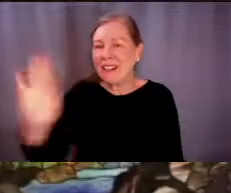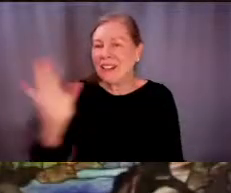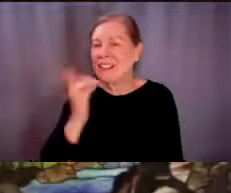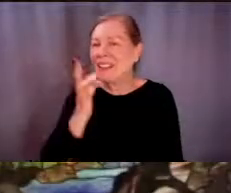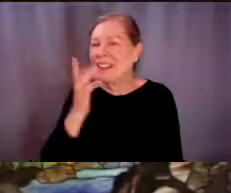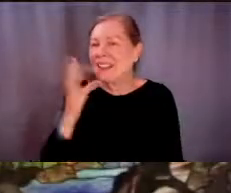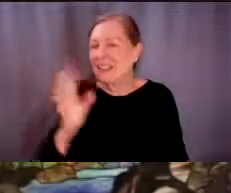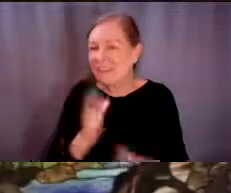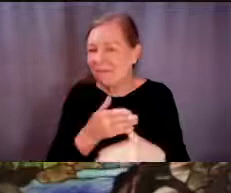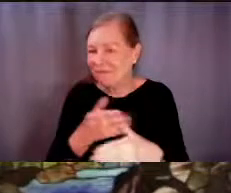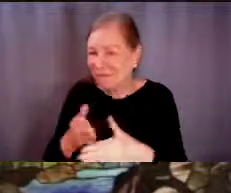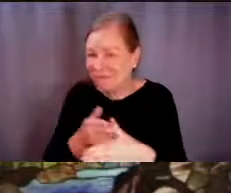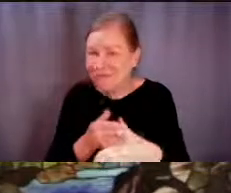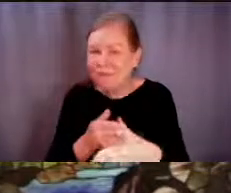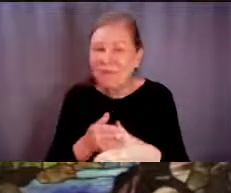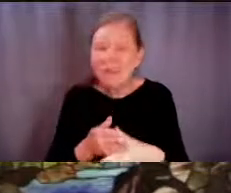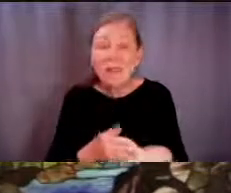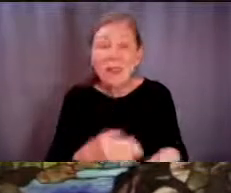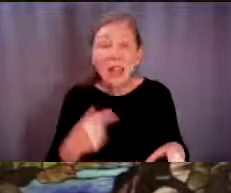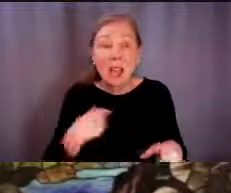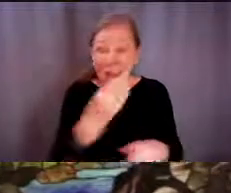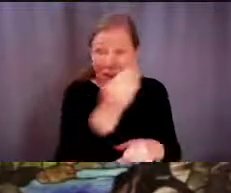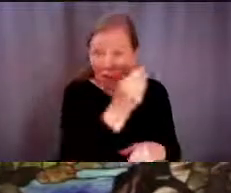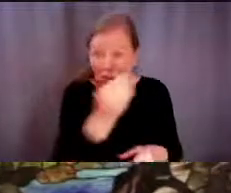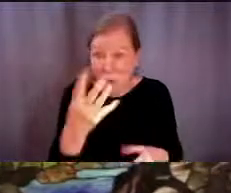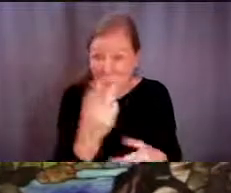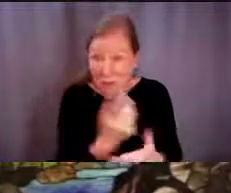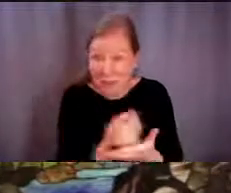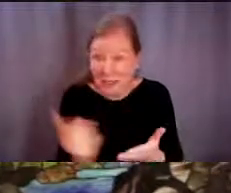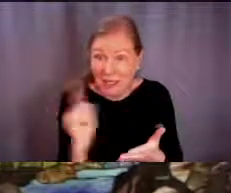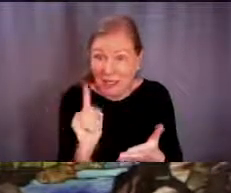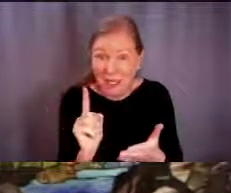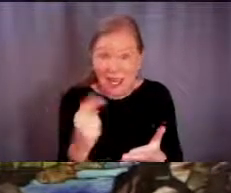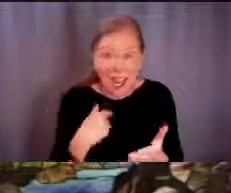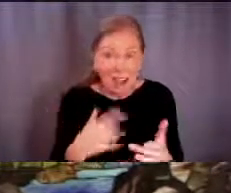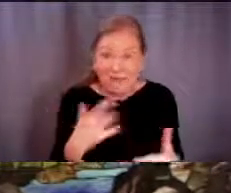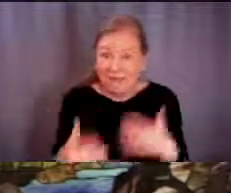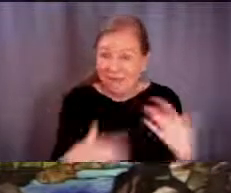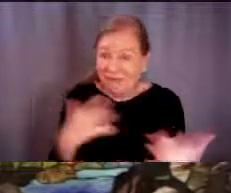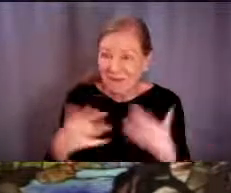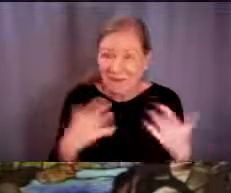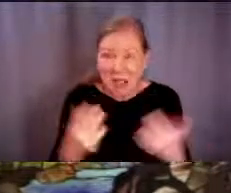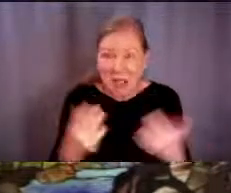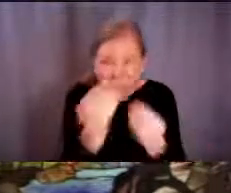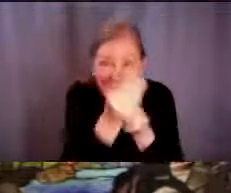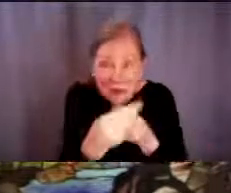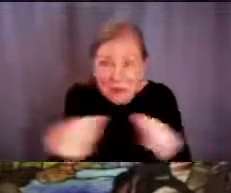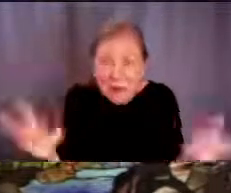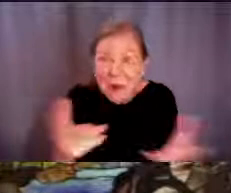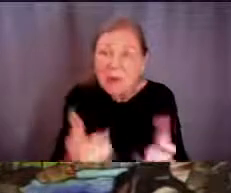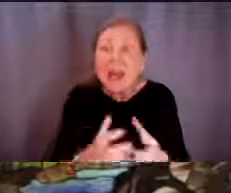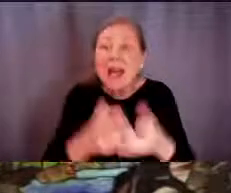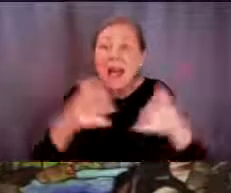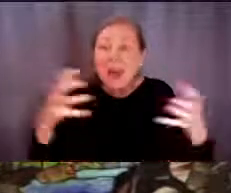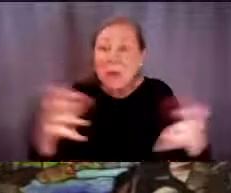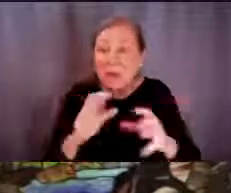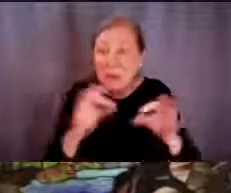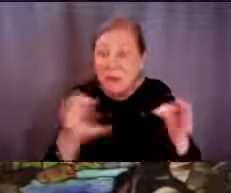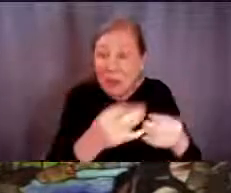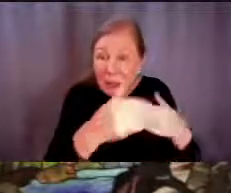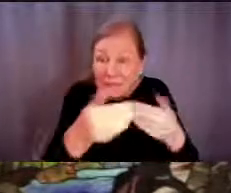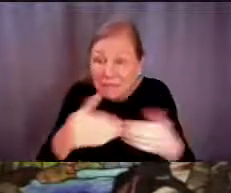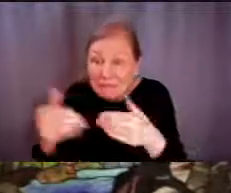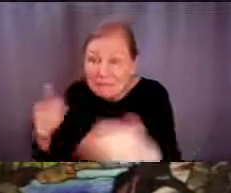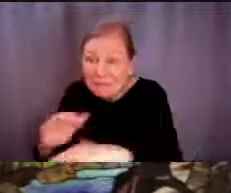I told you last week I couldn't wait to share just how many pantry packs you helped our youth put together. The final